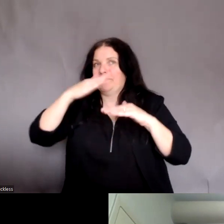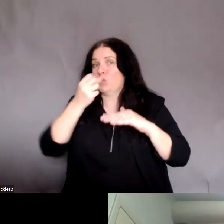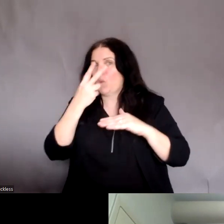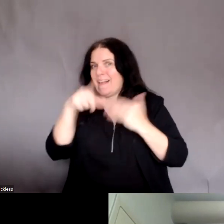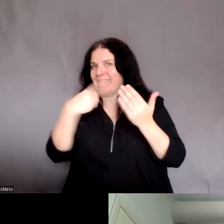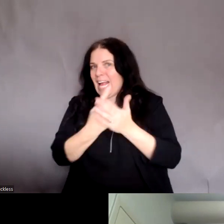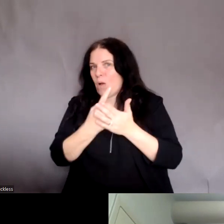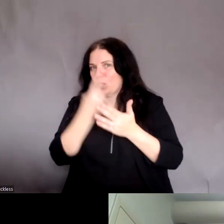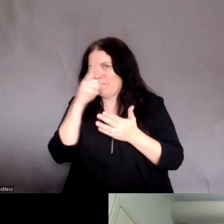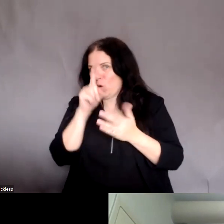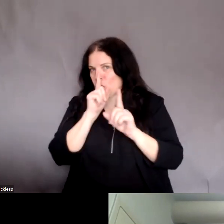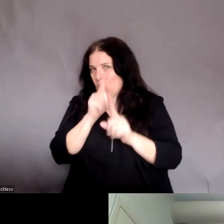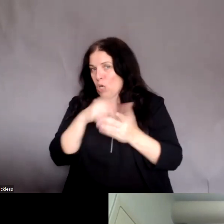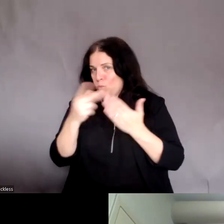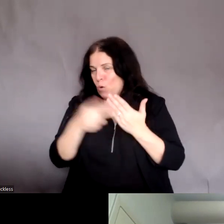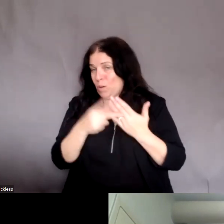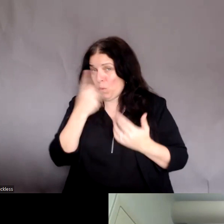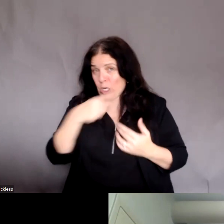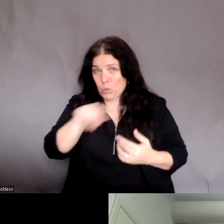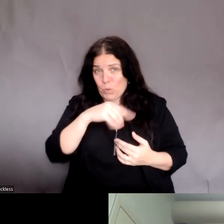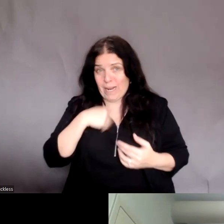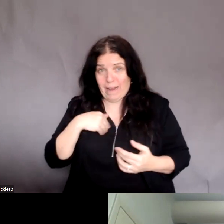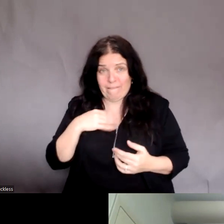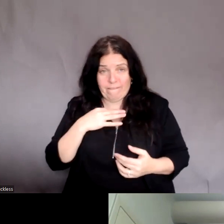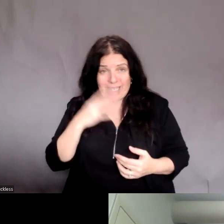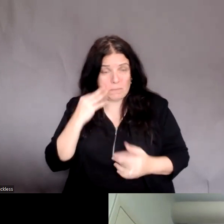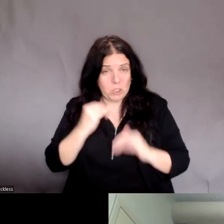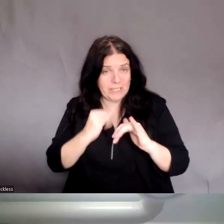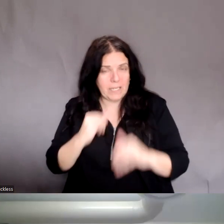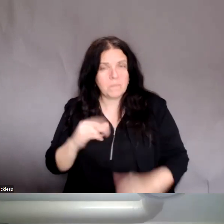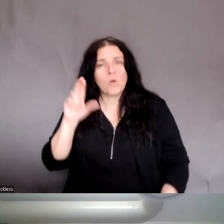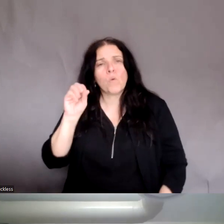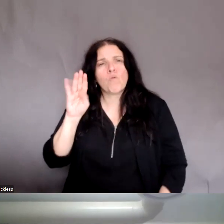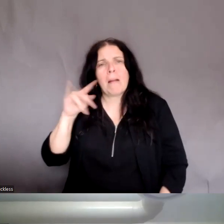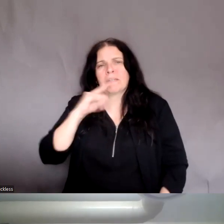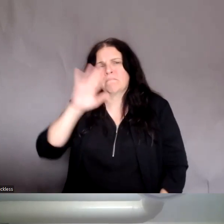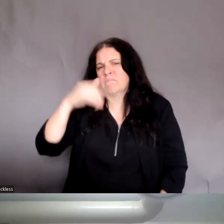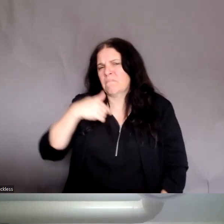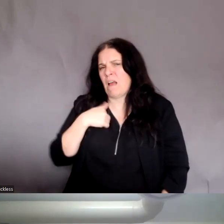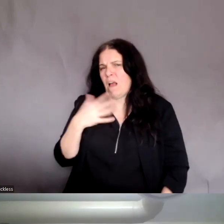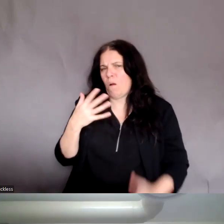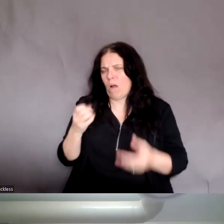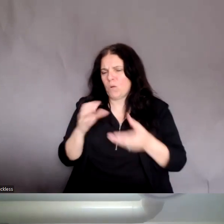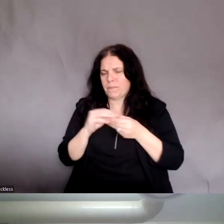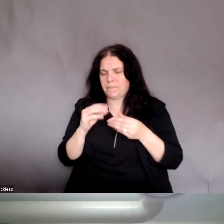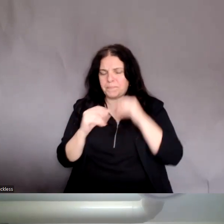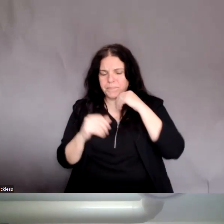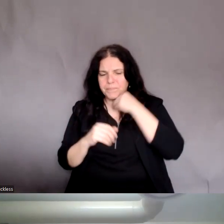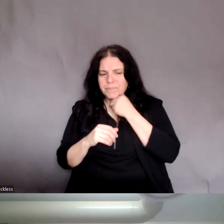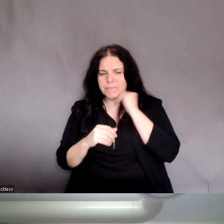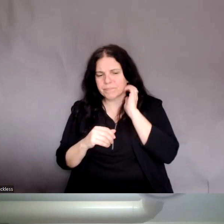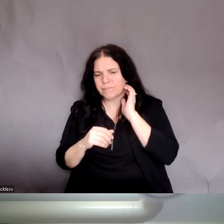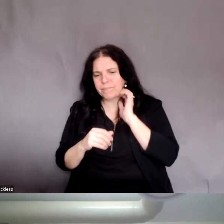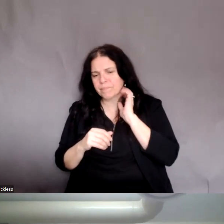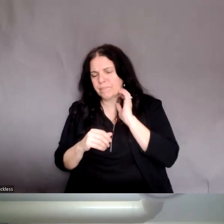else has had that same sort of experience. So I'd like to jump in here. Our targeted training, we don't have any that's